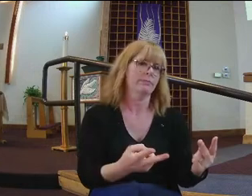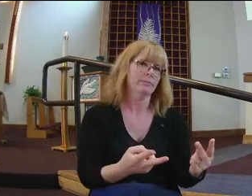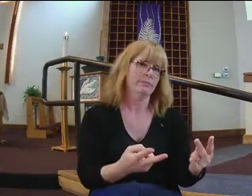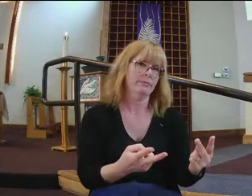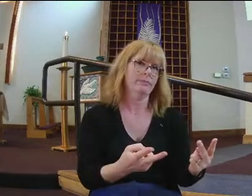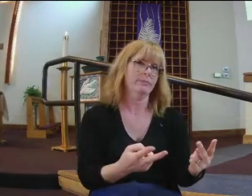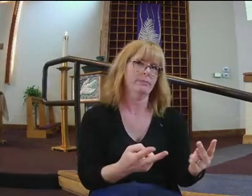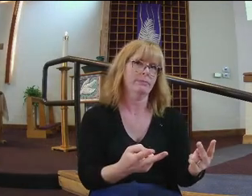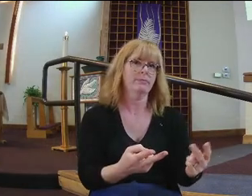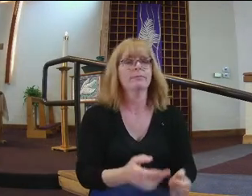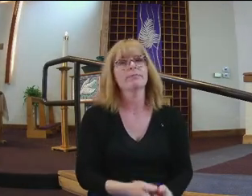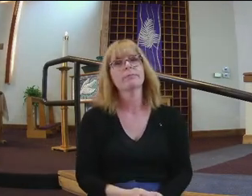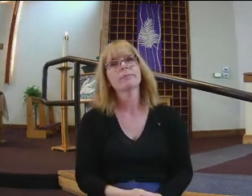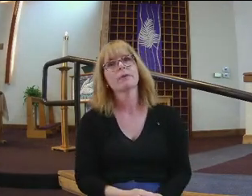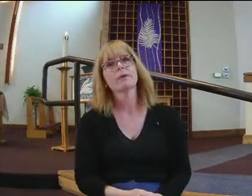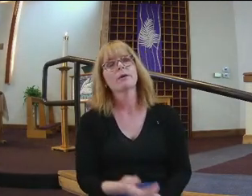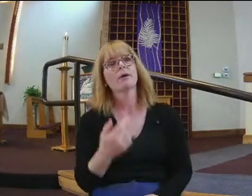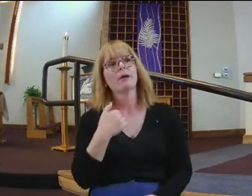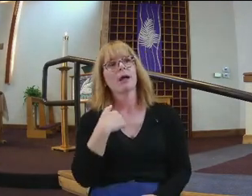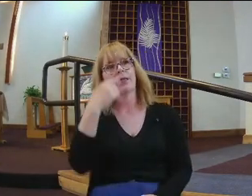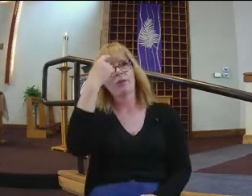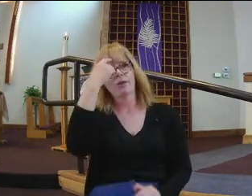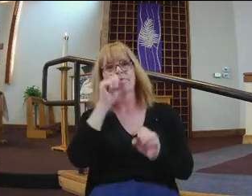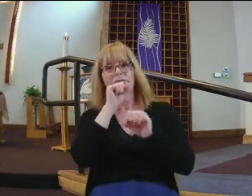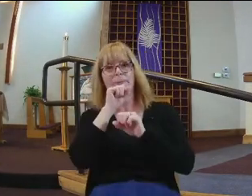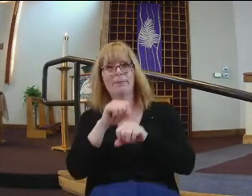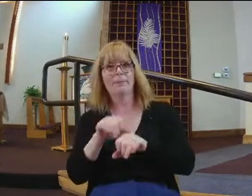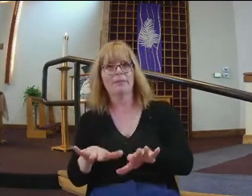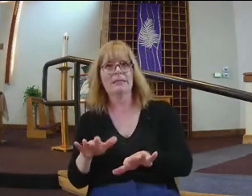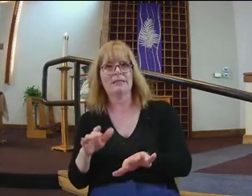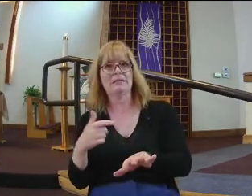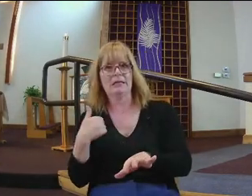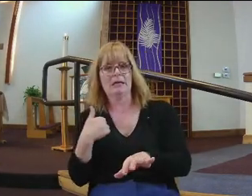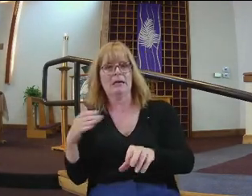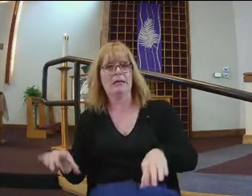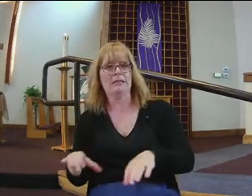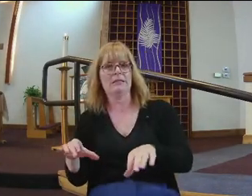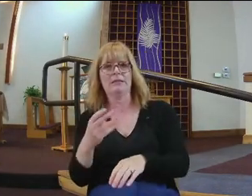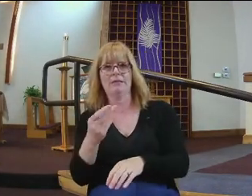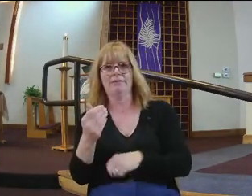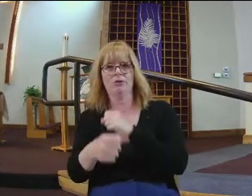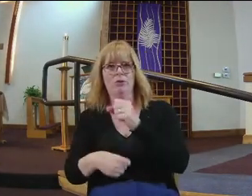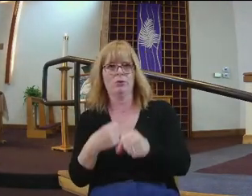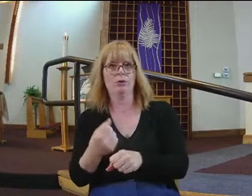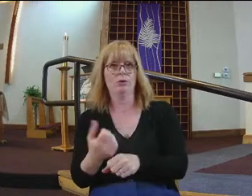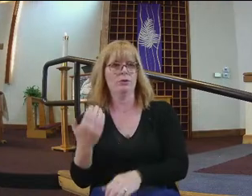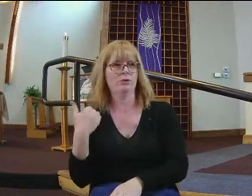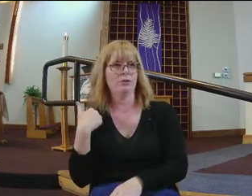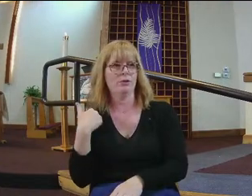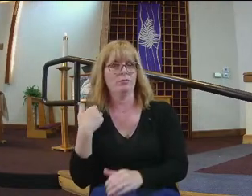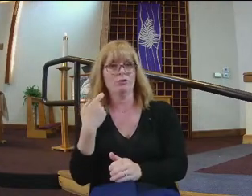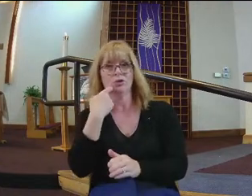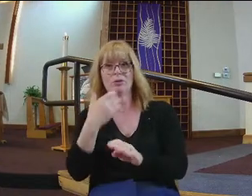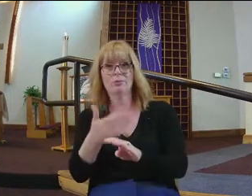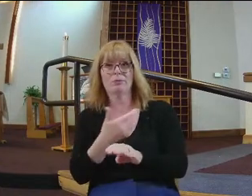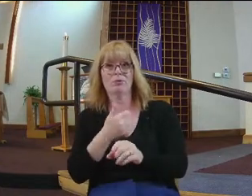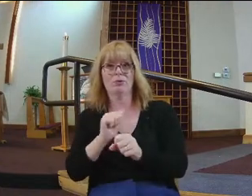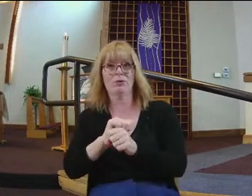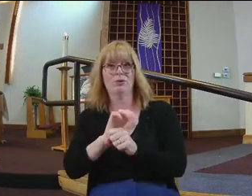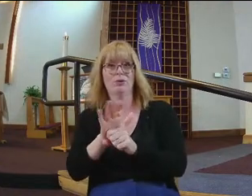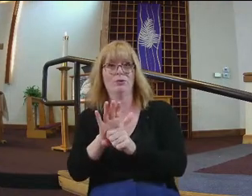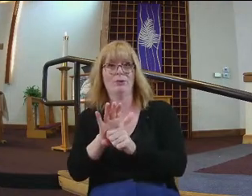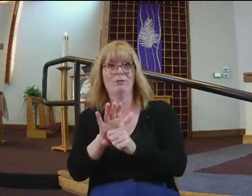I thought about a blessing that I did a few years ago. It was right before that whole COVID thing, you remember